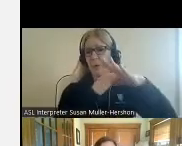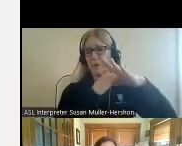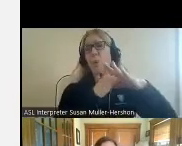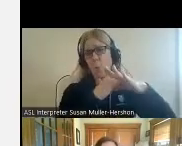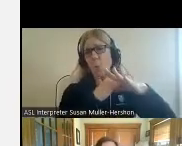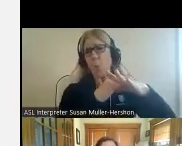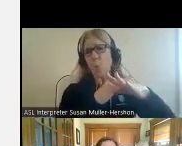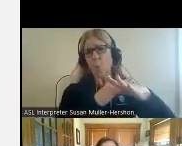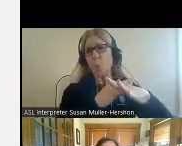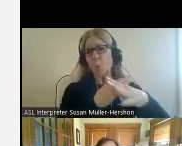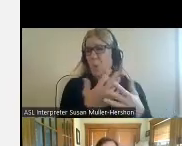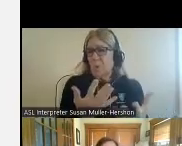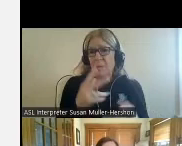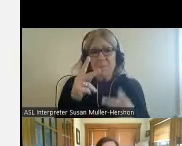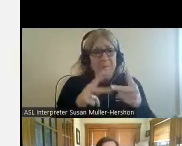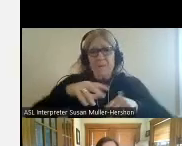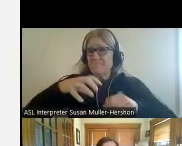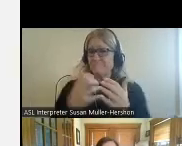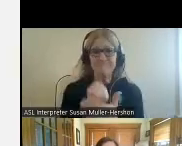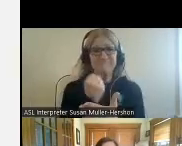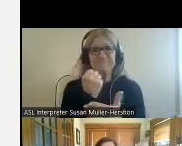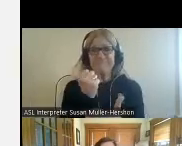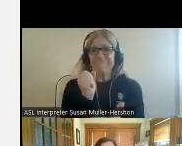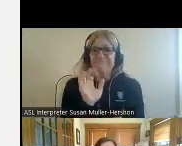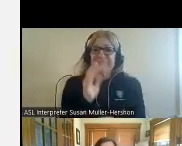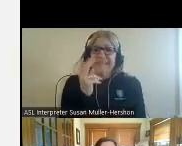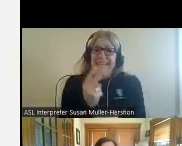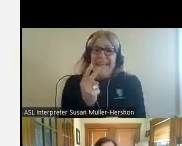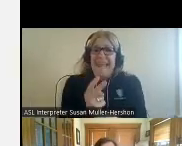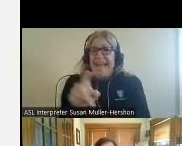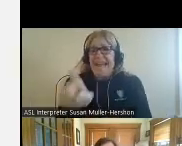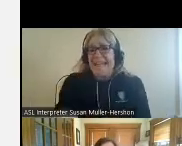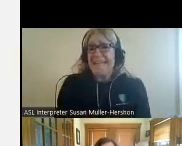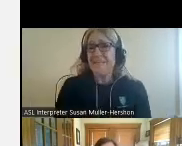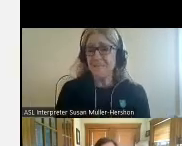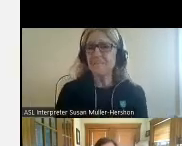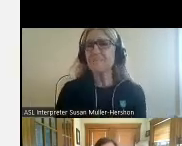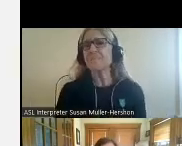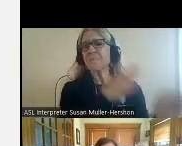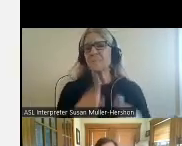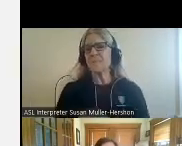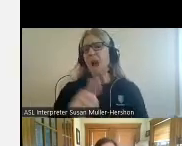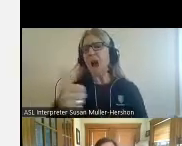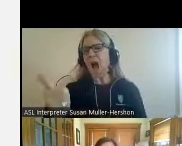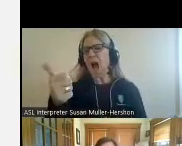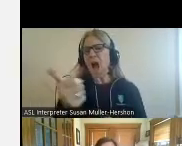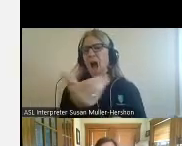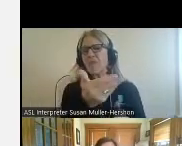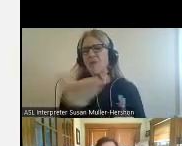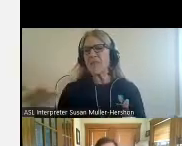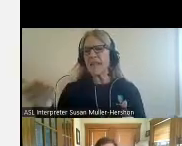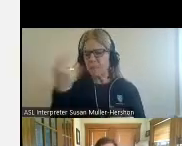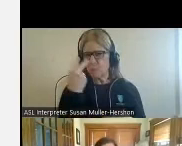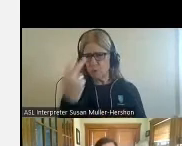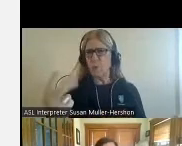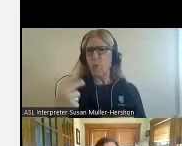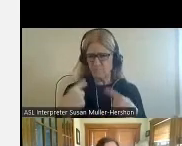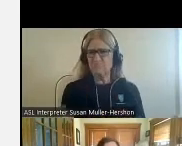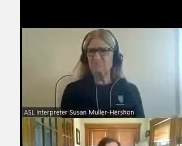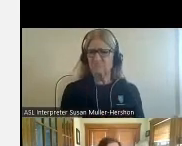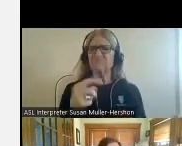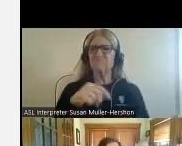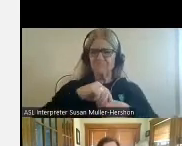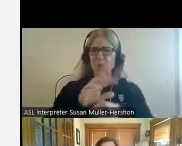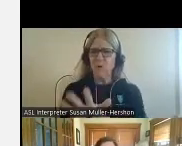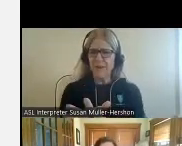people being able to access the care that they need. Other outcomes that we've seen over the pandemic that have been particularly troubling have